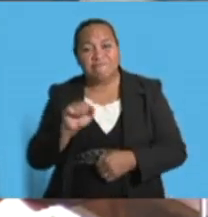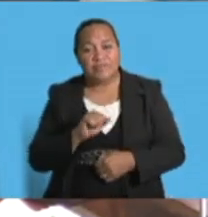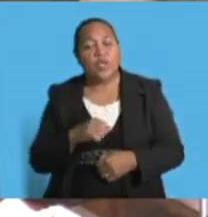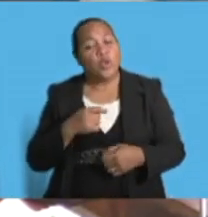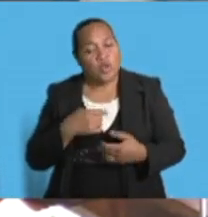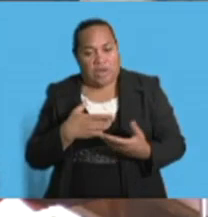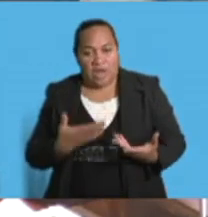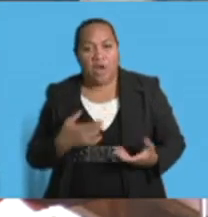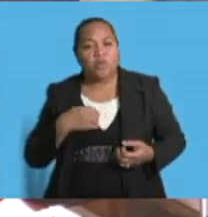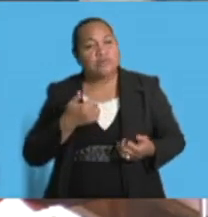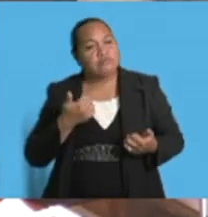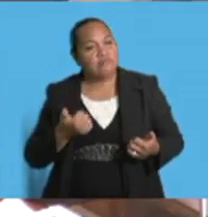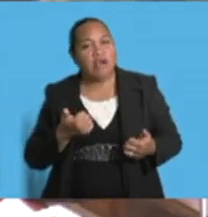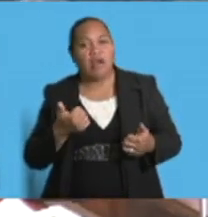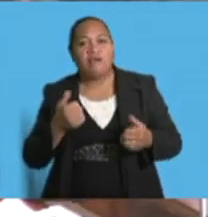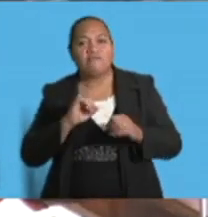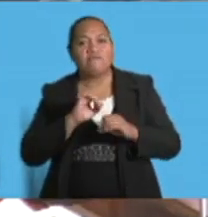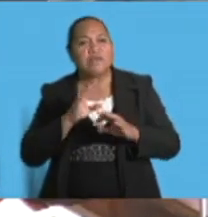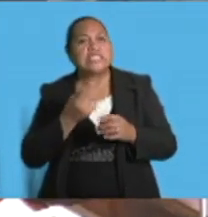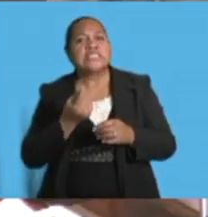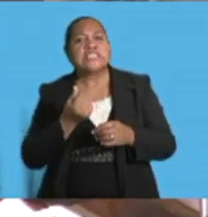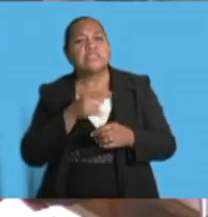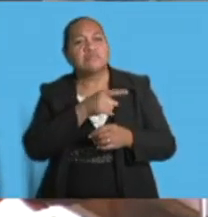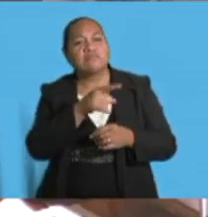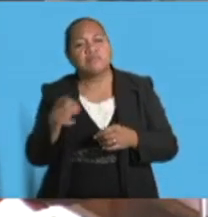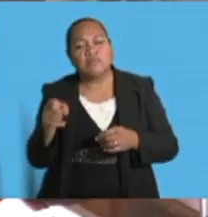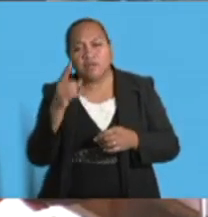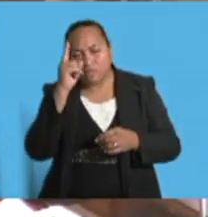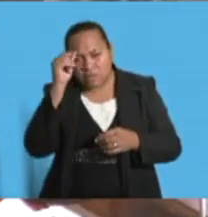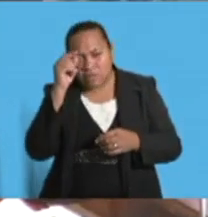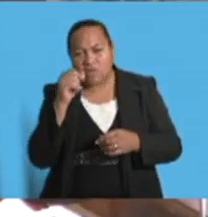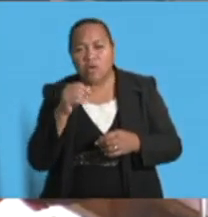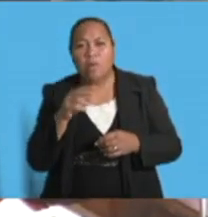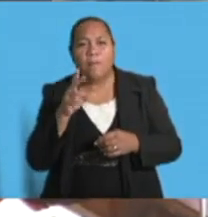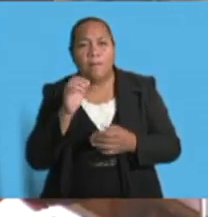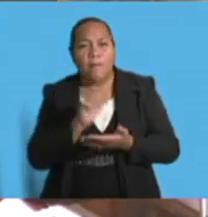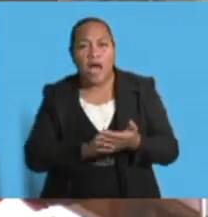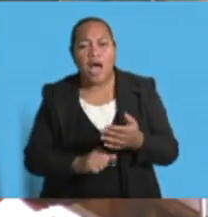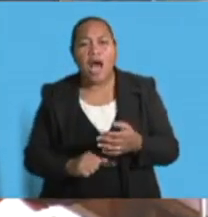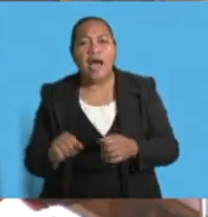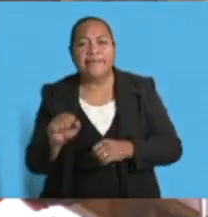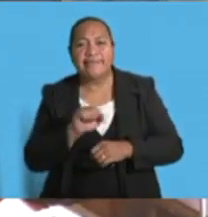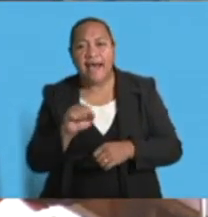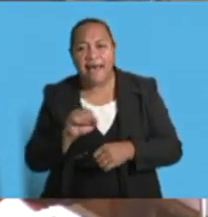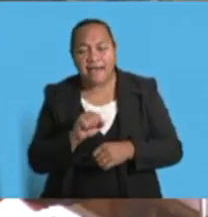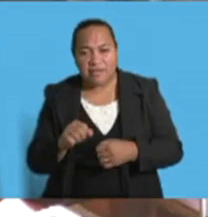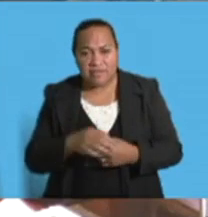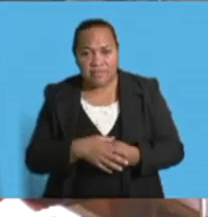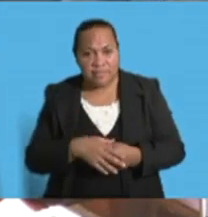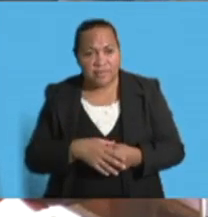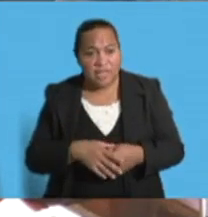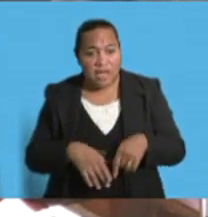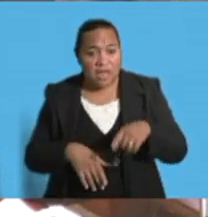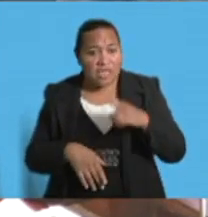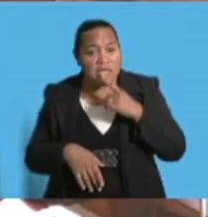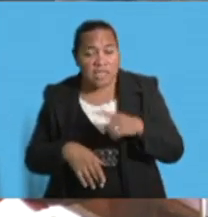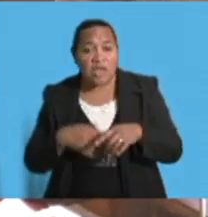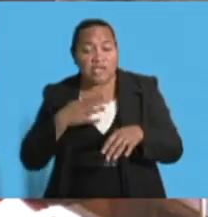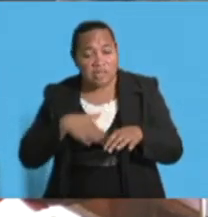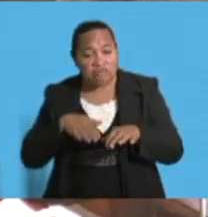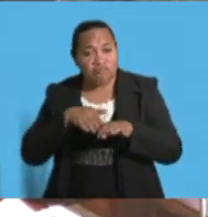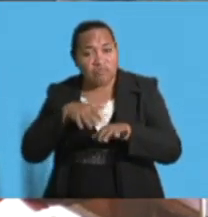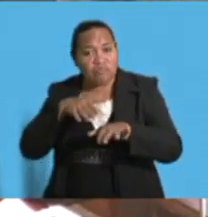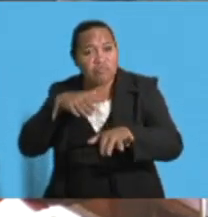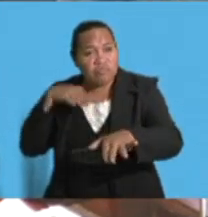cars. The opposition in one breath talks about increasing number of cars and traffic jams, and in the next they talk about rearing horses in